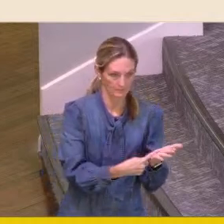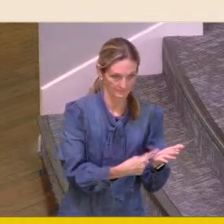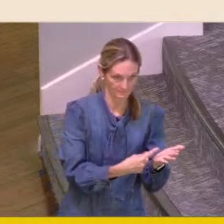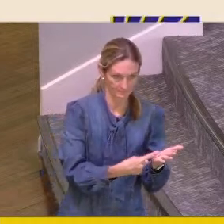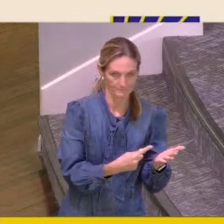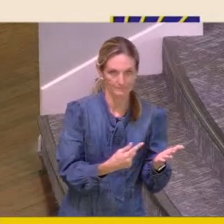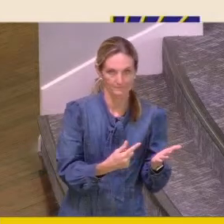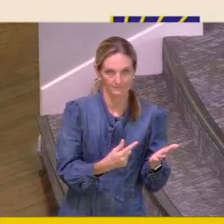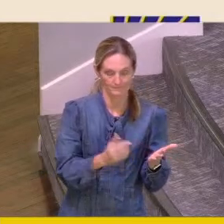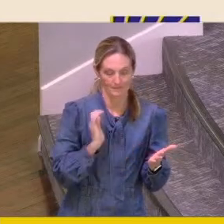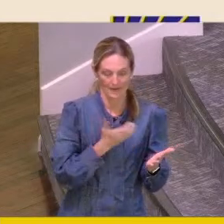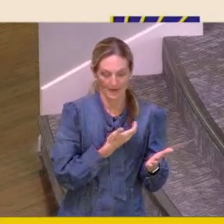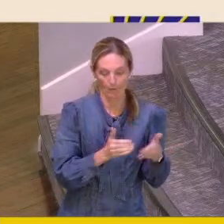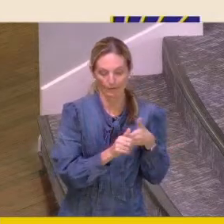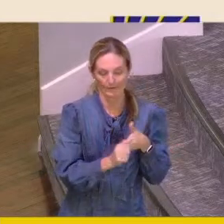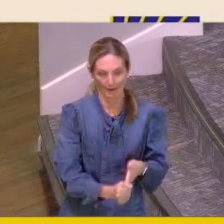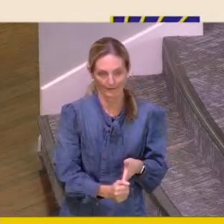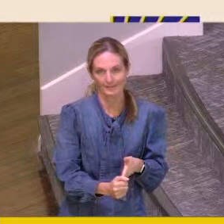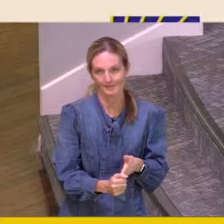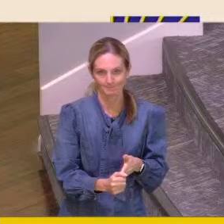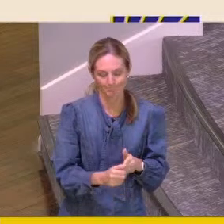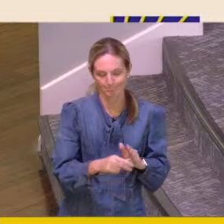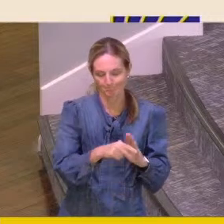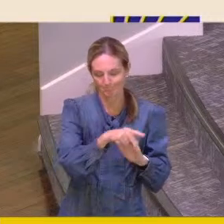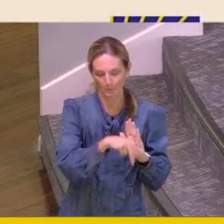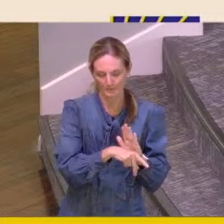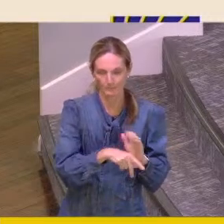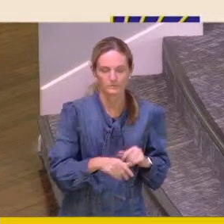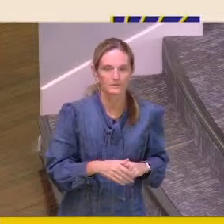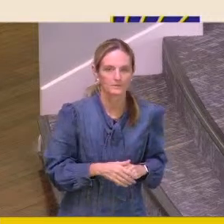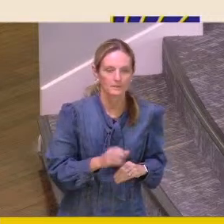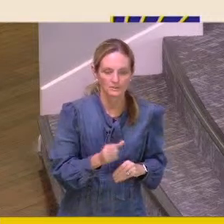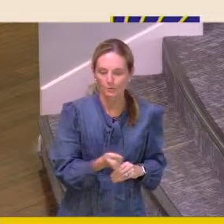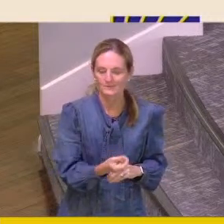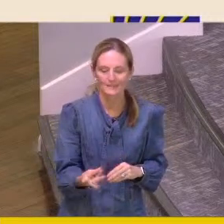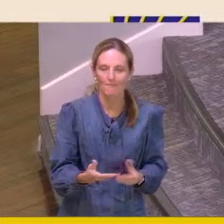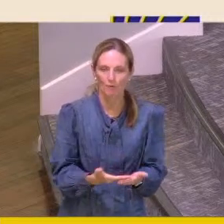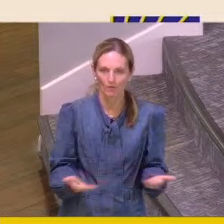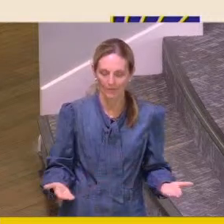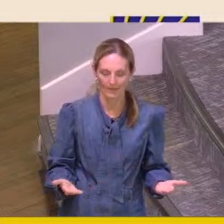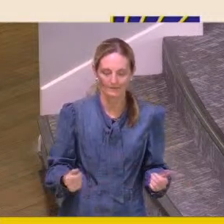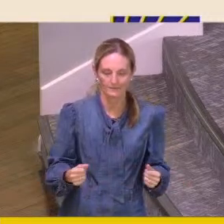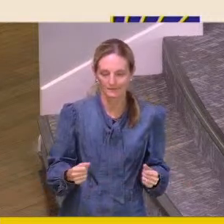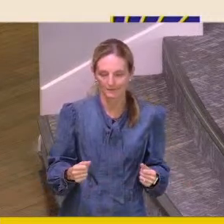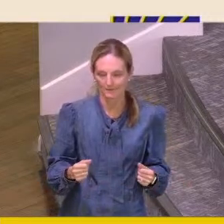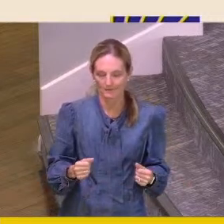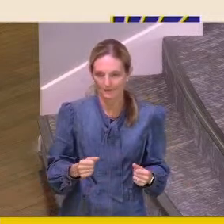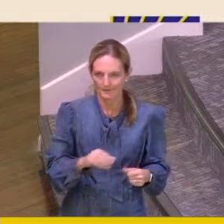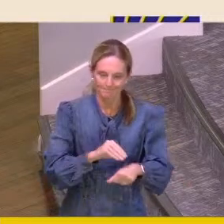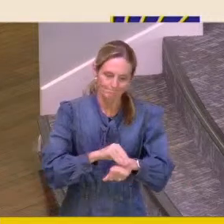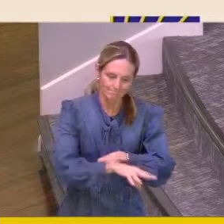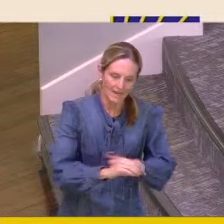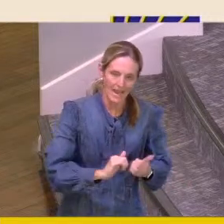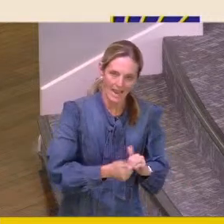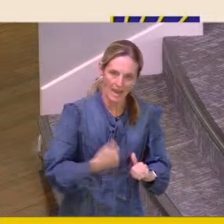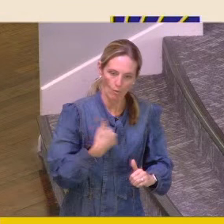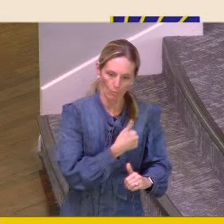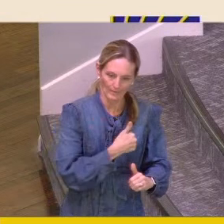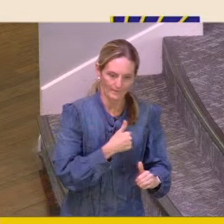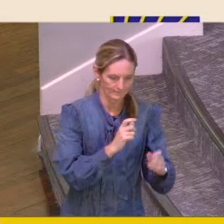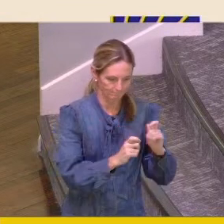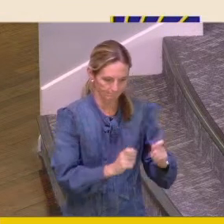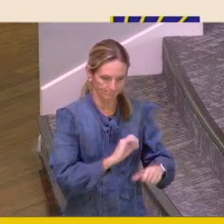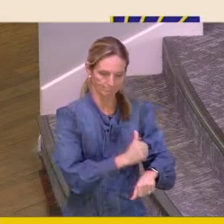principles. There are several things that go into how we shape this budget. Overall, you know, we